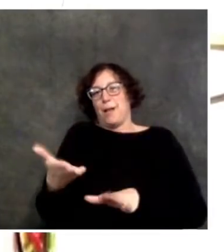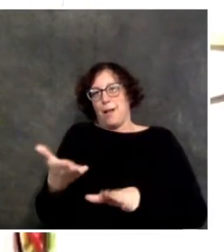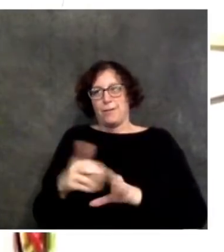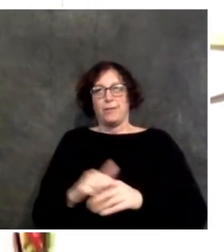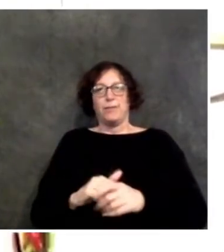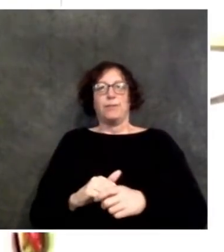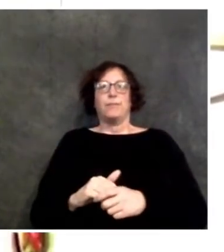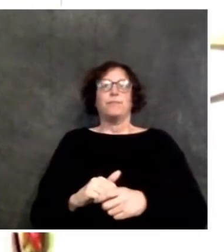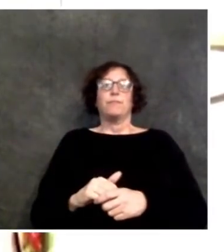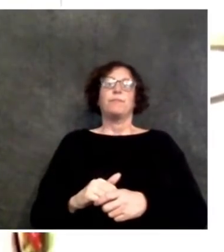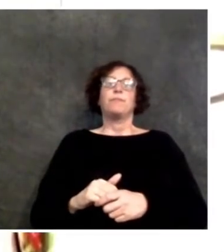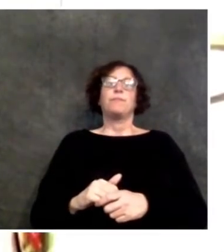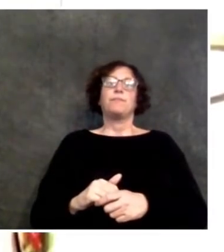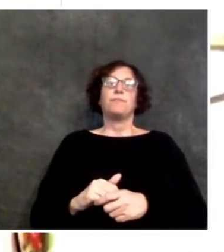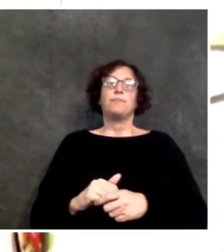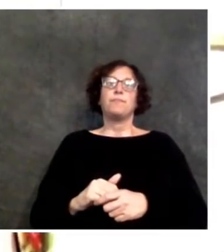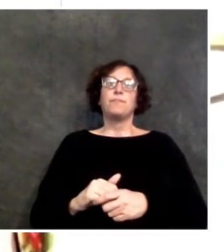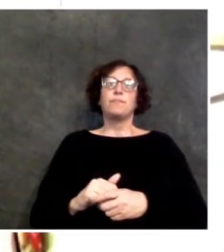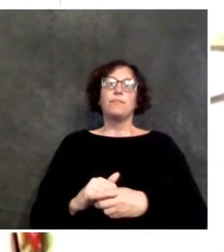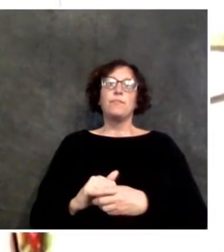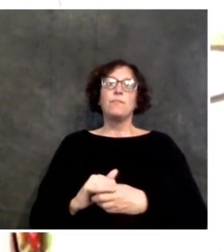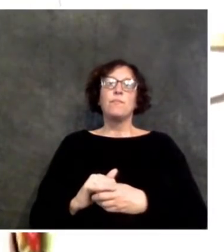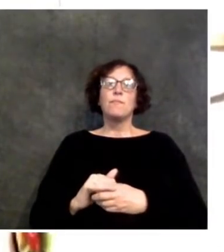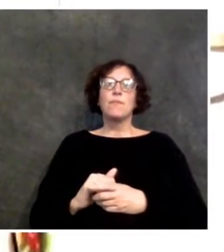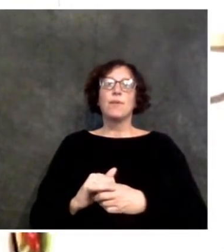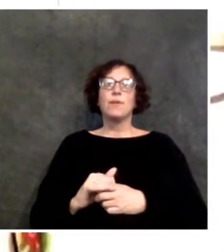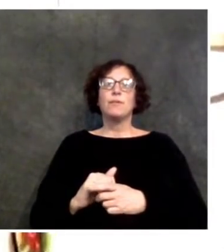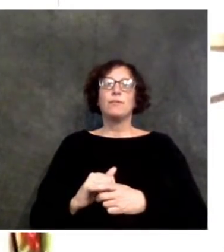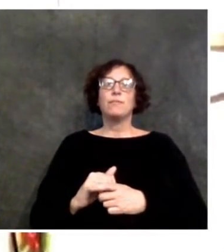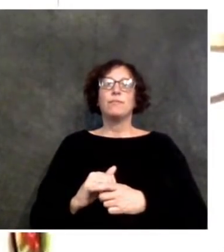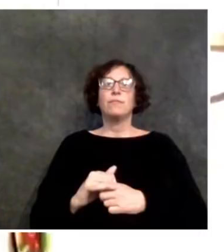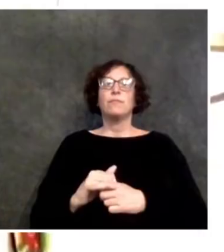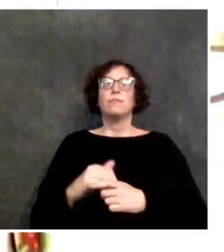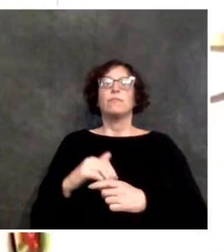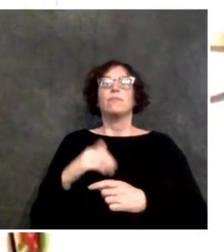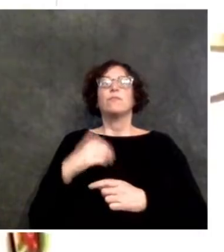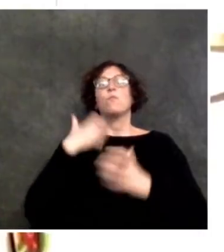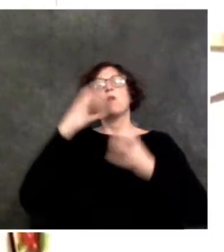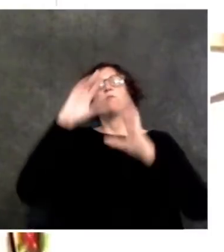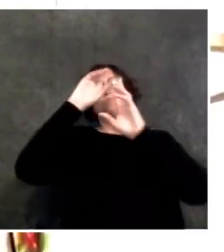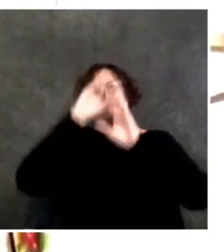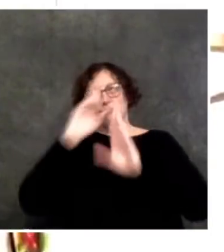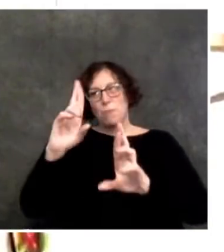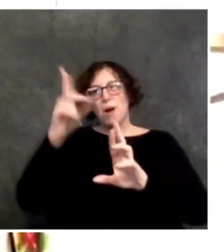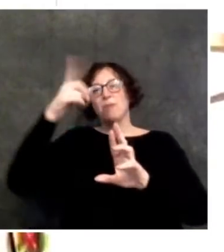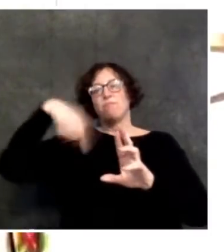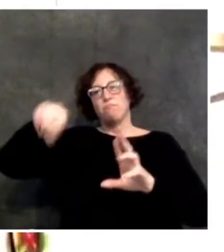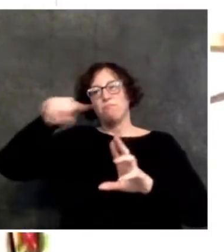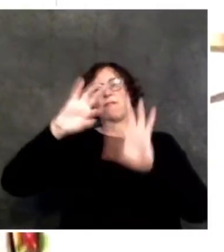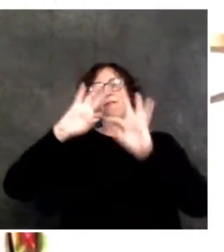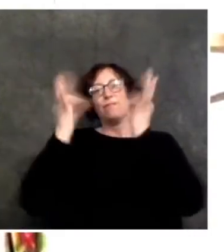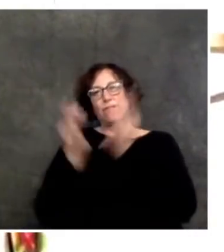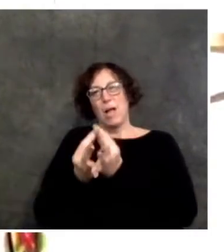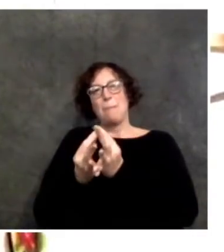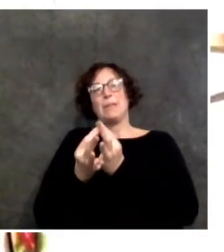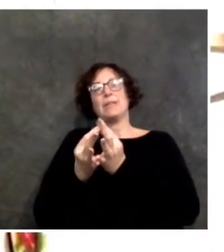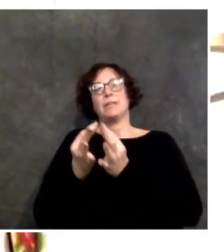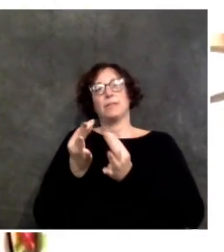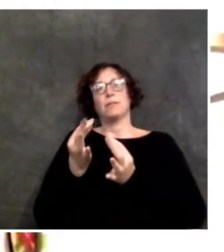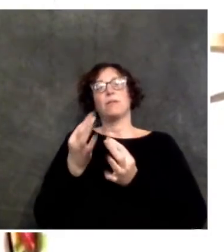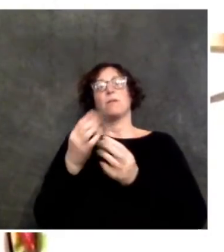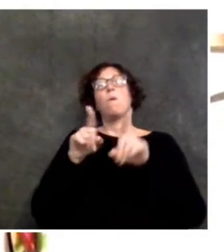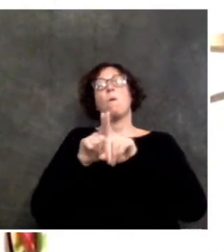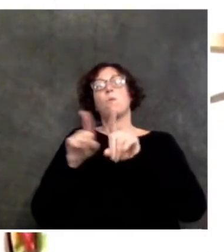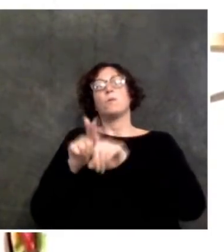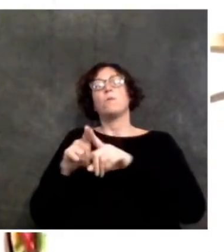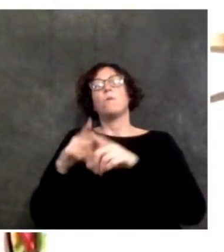by COVID-19. So we want to respect the wishes of the families, but we also want to be transparent as much